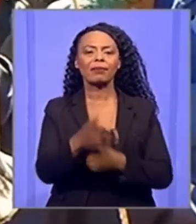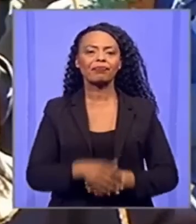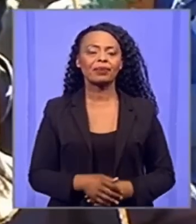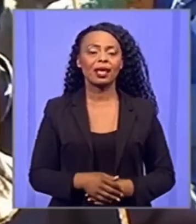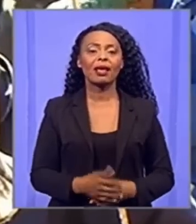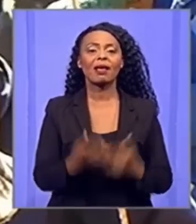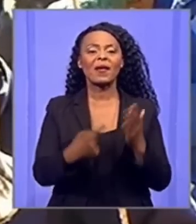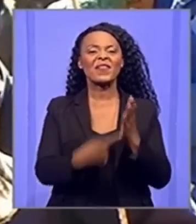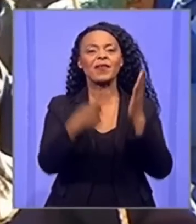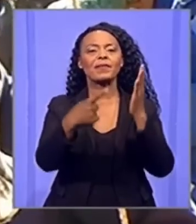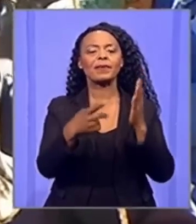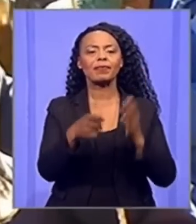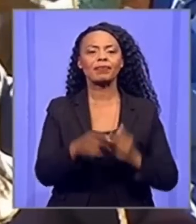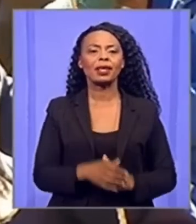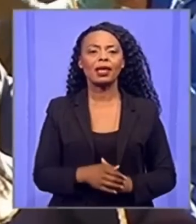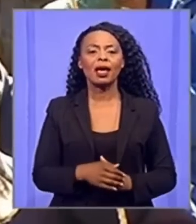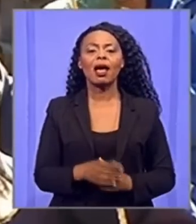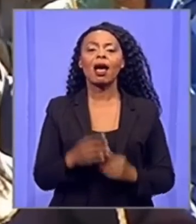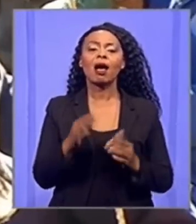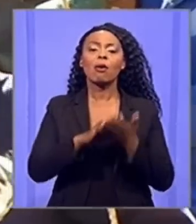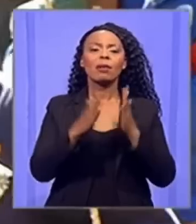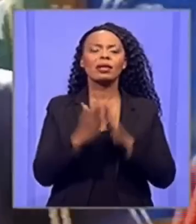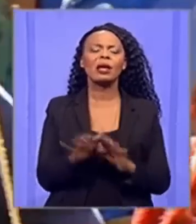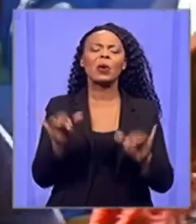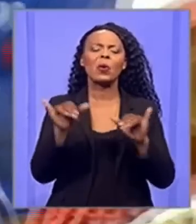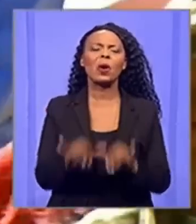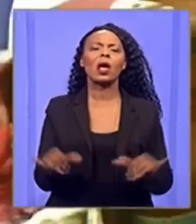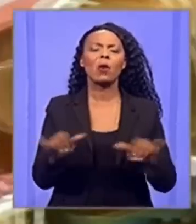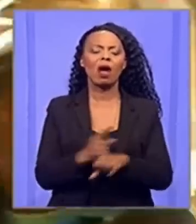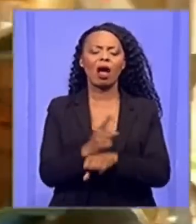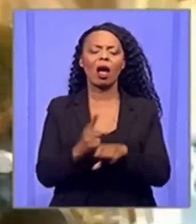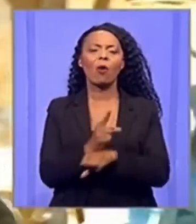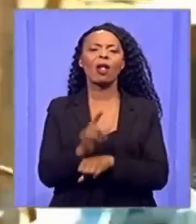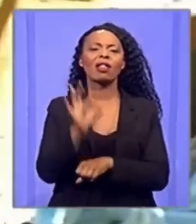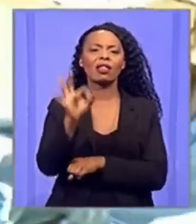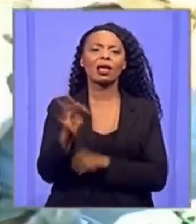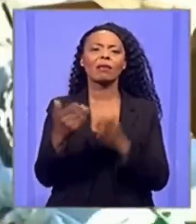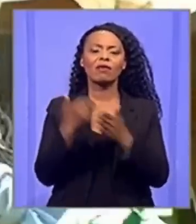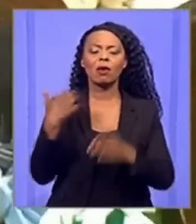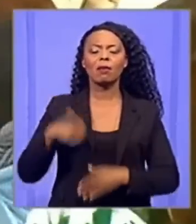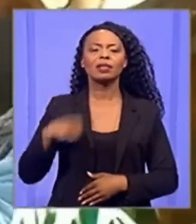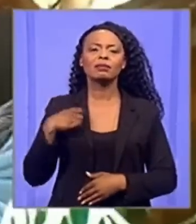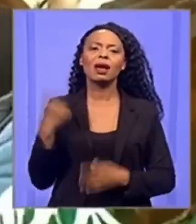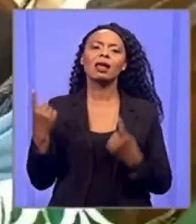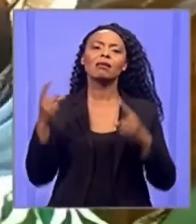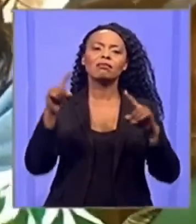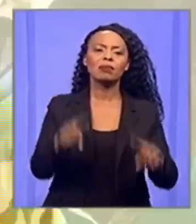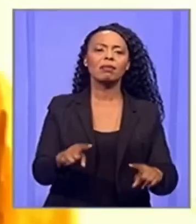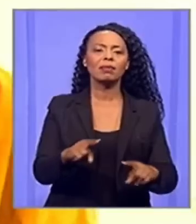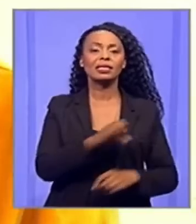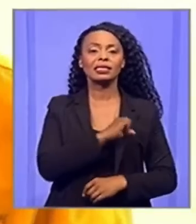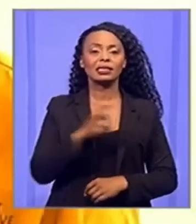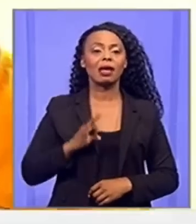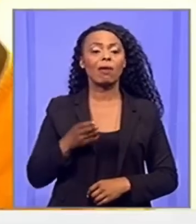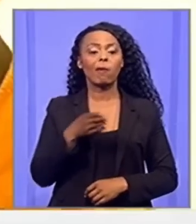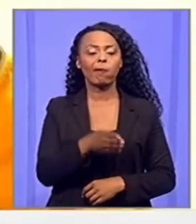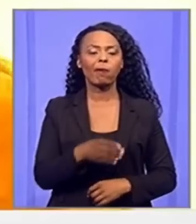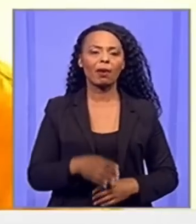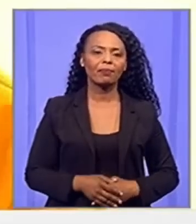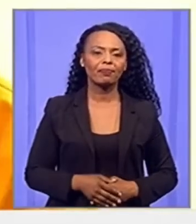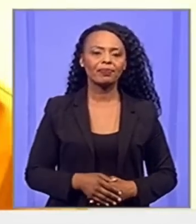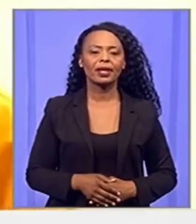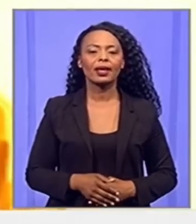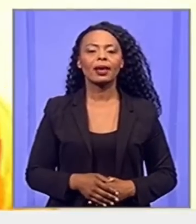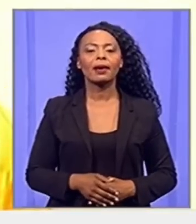ba letile ka tlhoafalo sebaka sa diura di le 3 pele batlankela ba mmasepala ba goroga. This is a document e bontshang gore